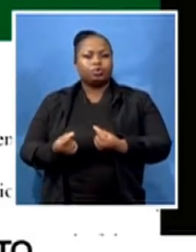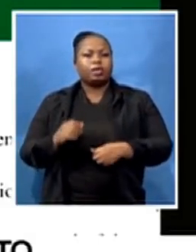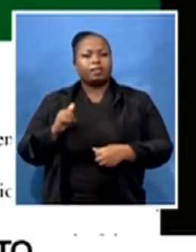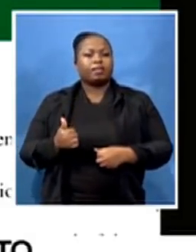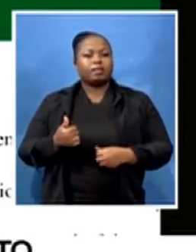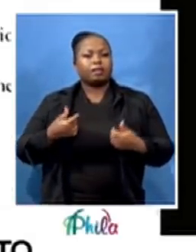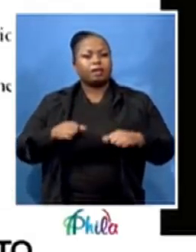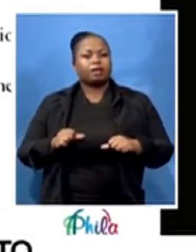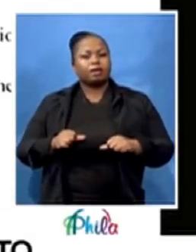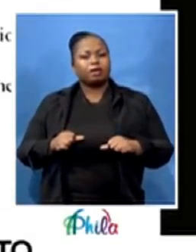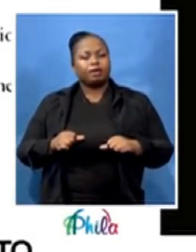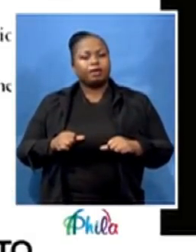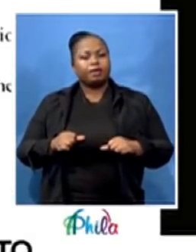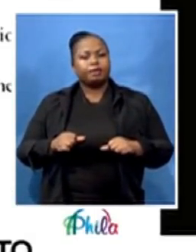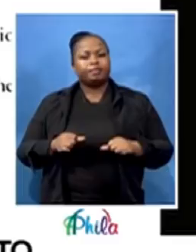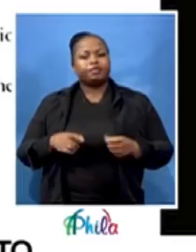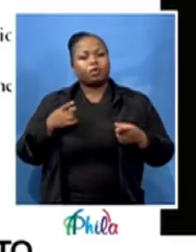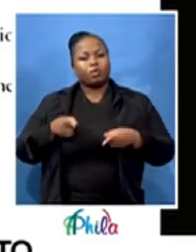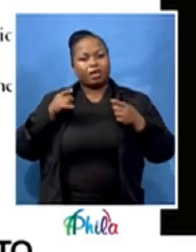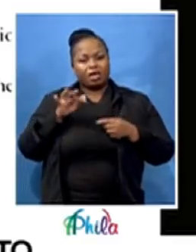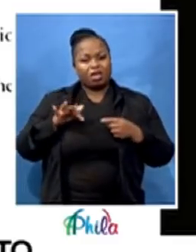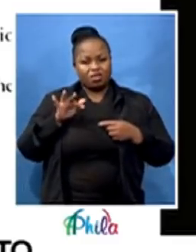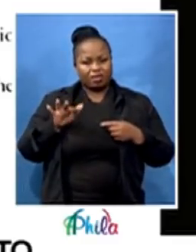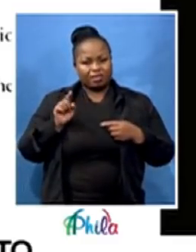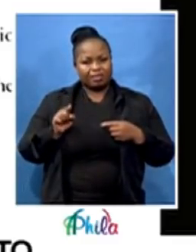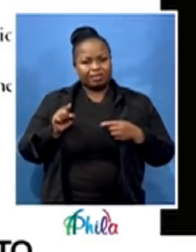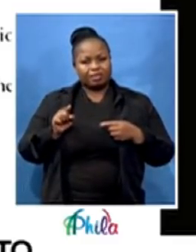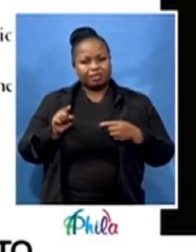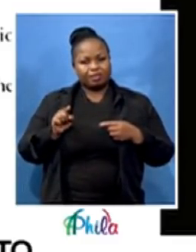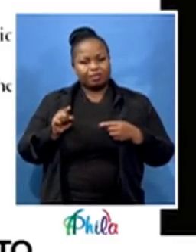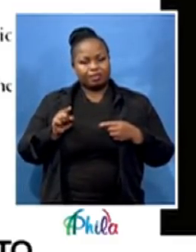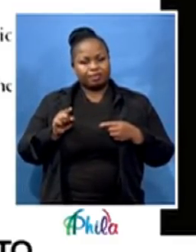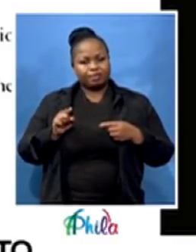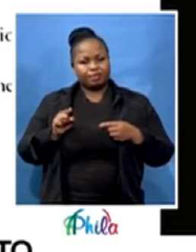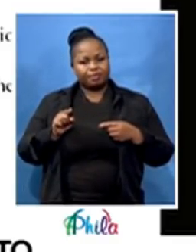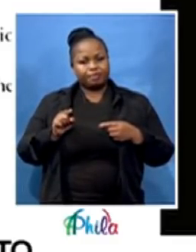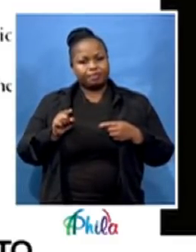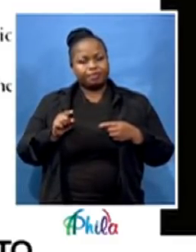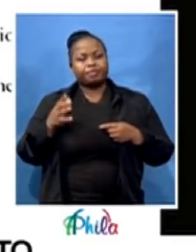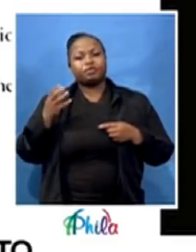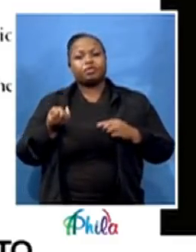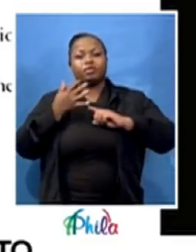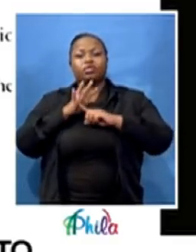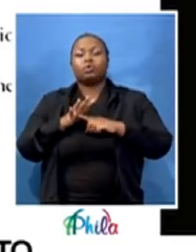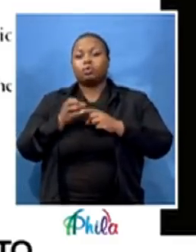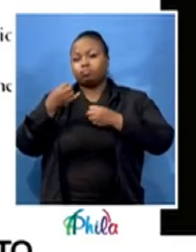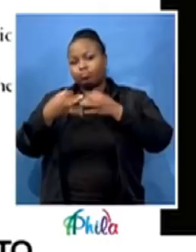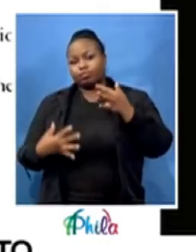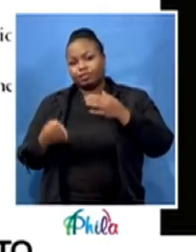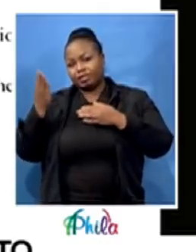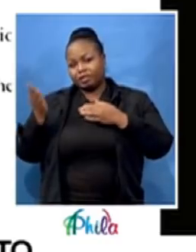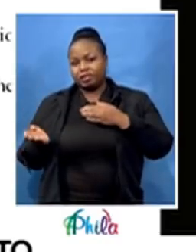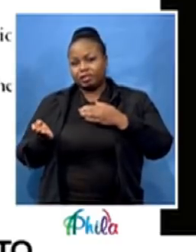hotspots as well, we have indicated all of these actions that I'm talking about. But in